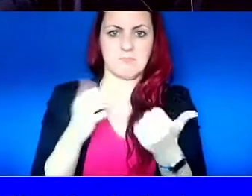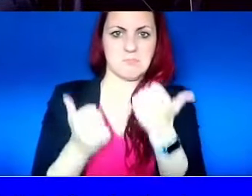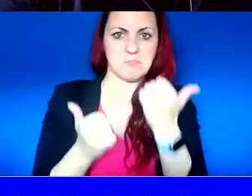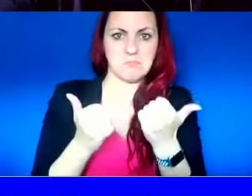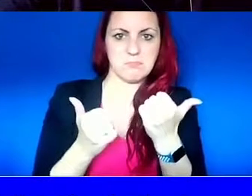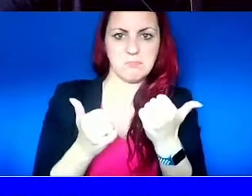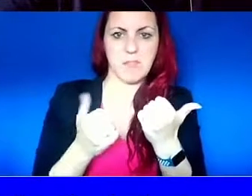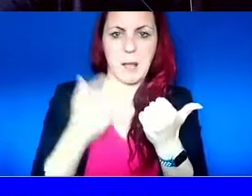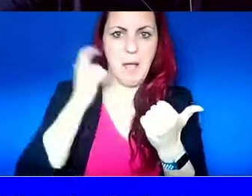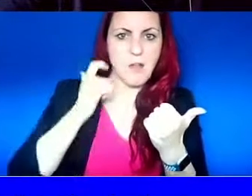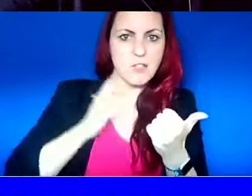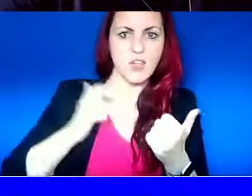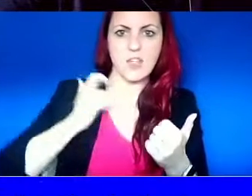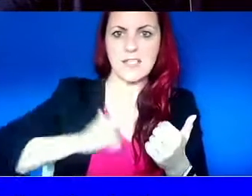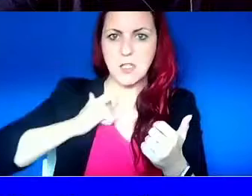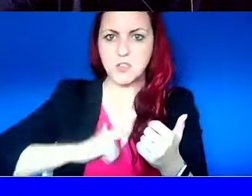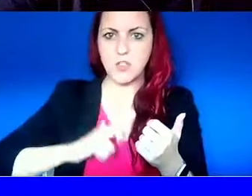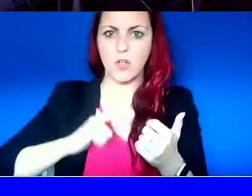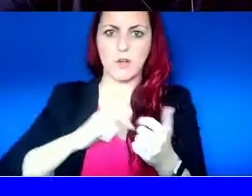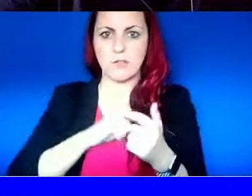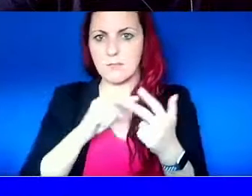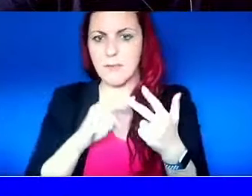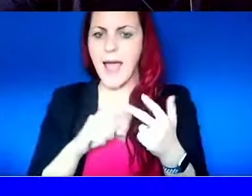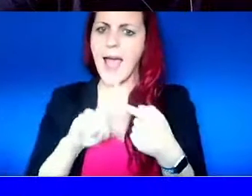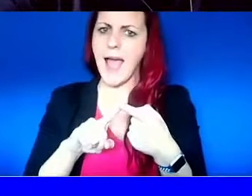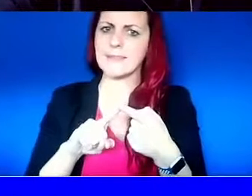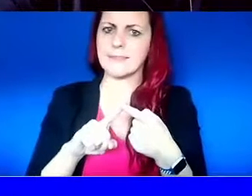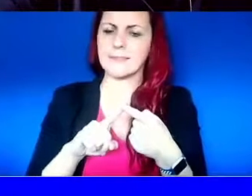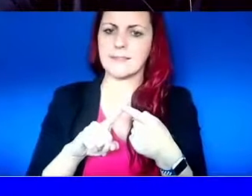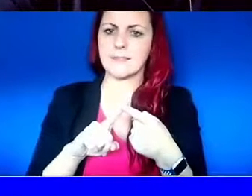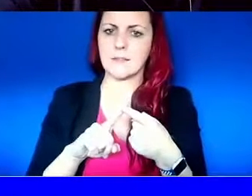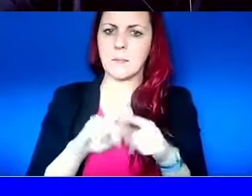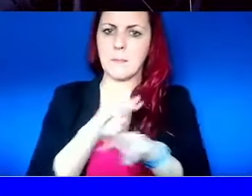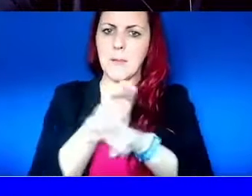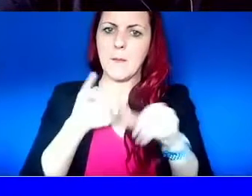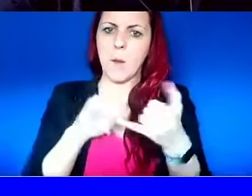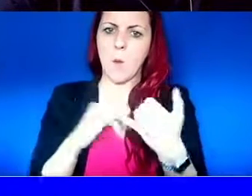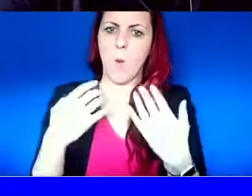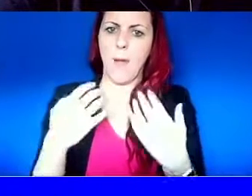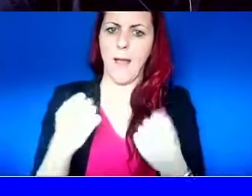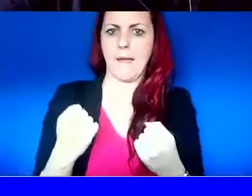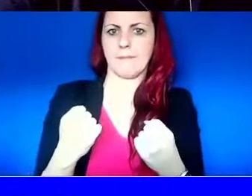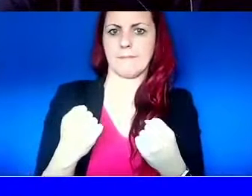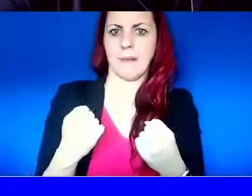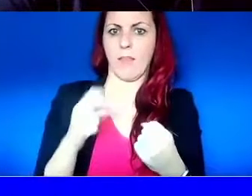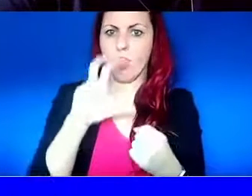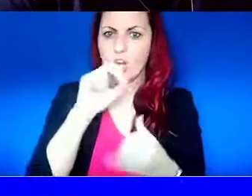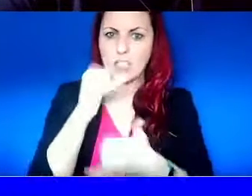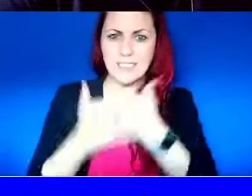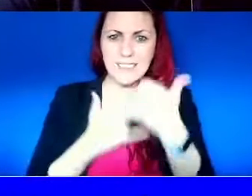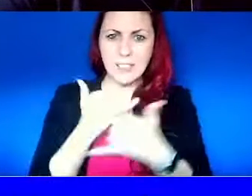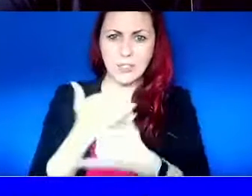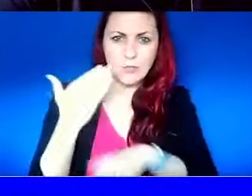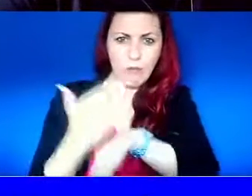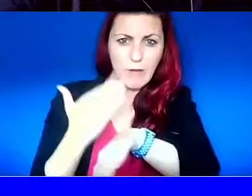as barristers and solicitors, and included those with a career of over 30 years to date.